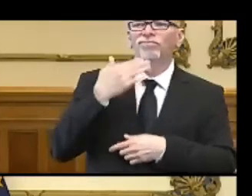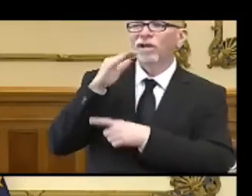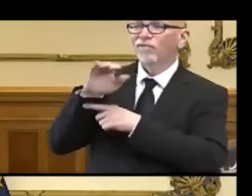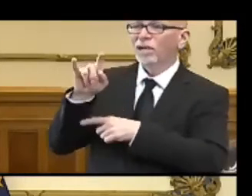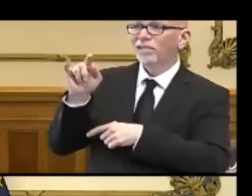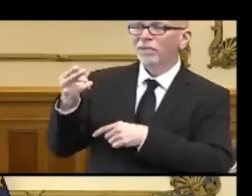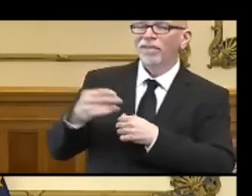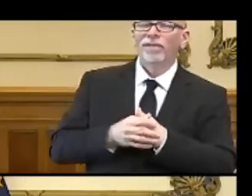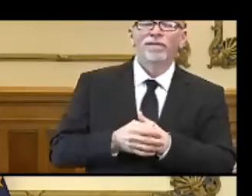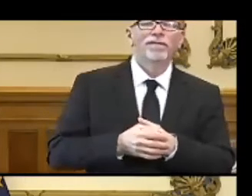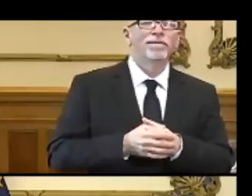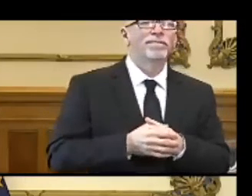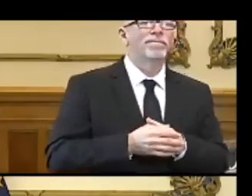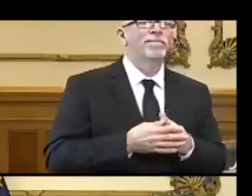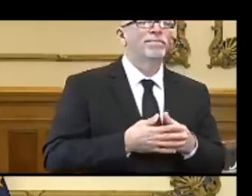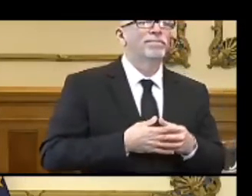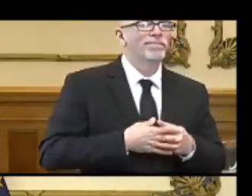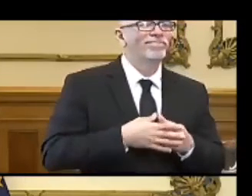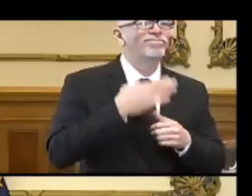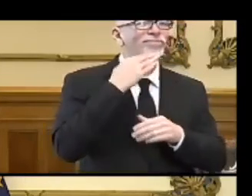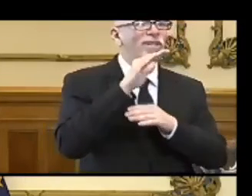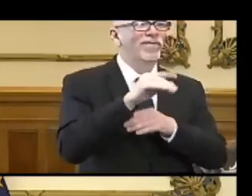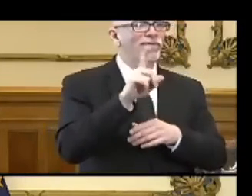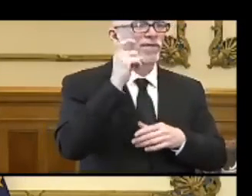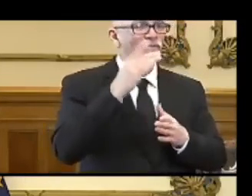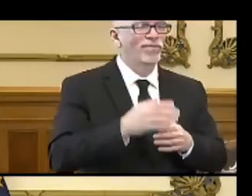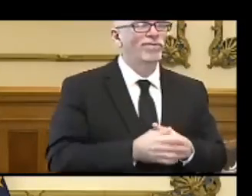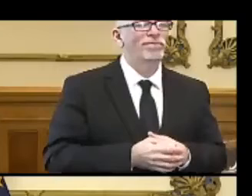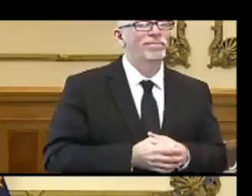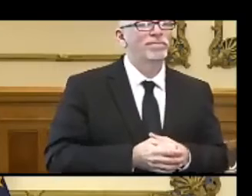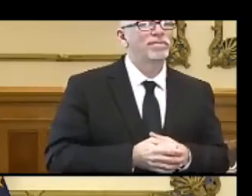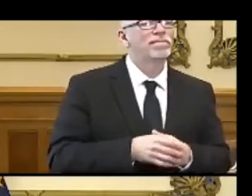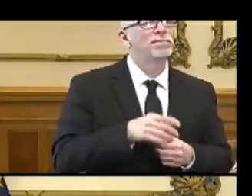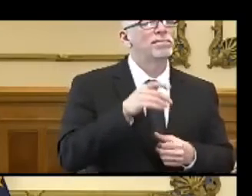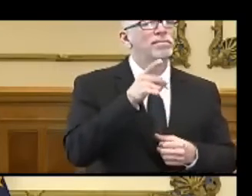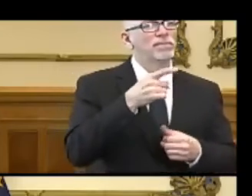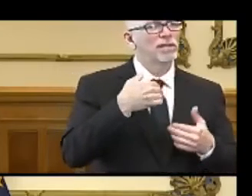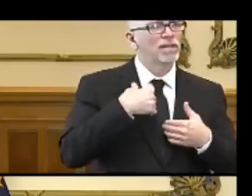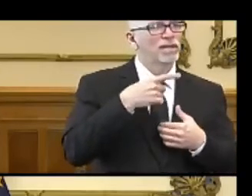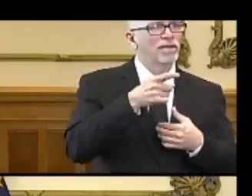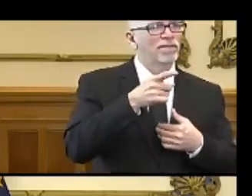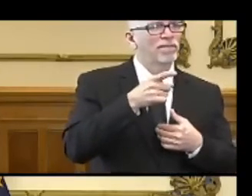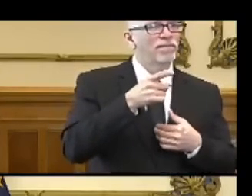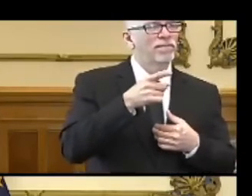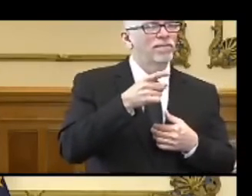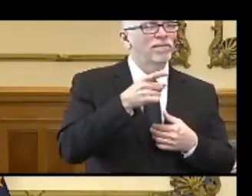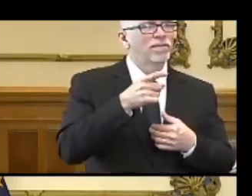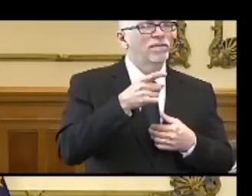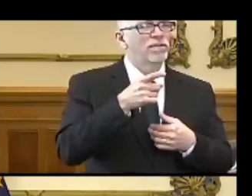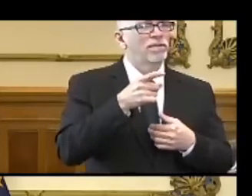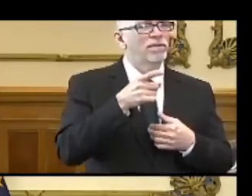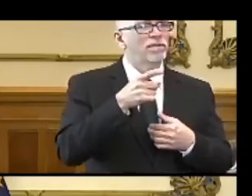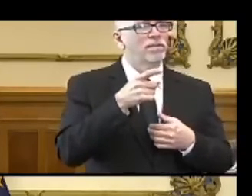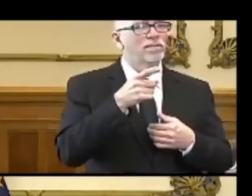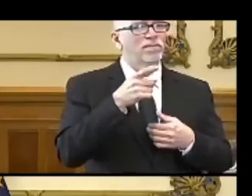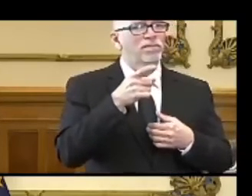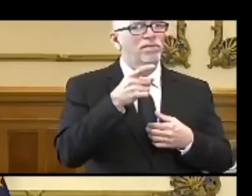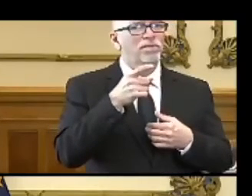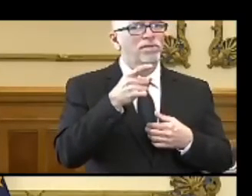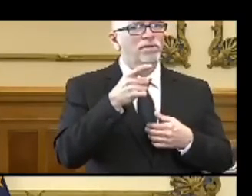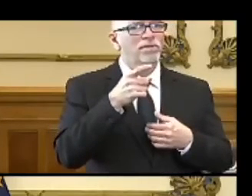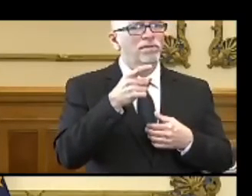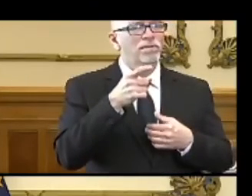Elizabeth. Good afternoon, Governor. We had a viewer who's been tuning into all of your daily